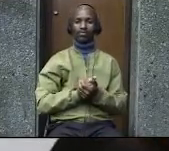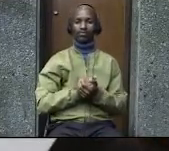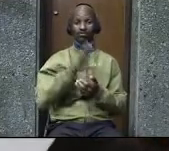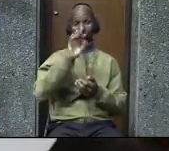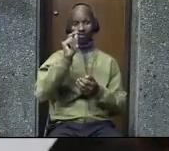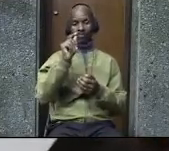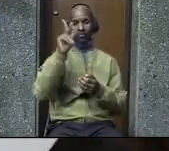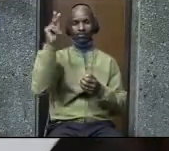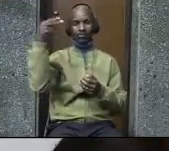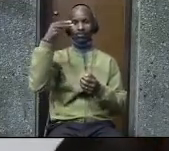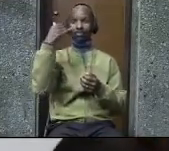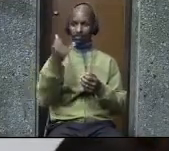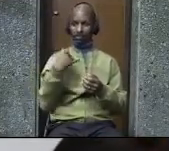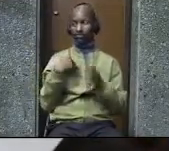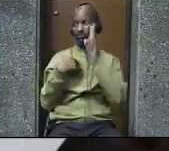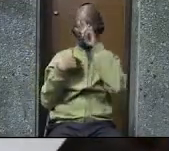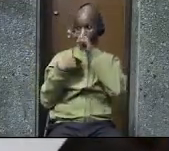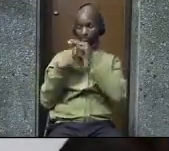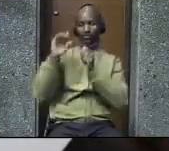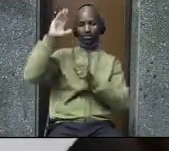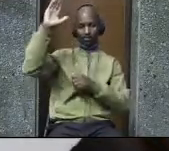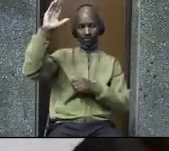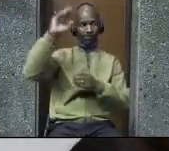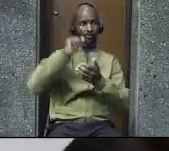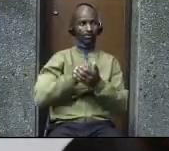Okay, Kaya. Now, we are born as a hand.